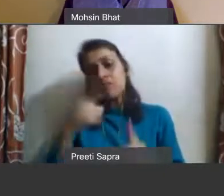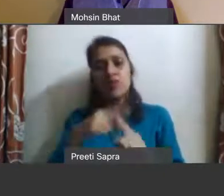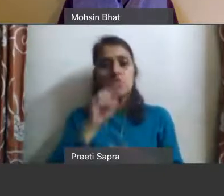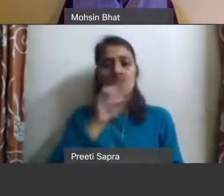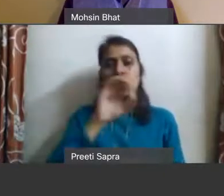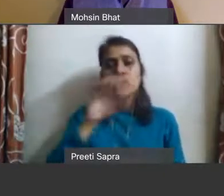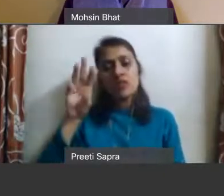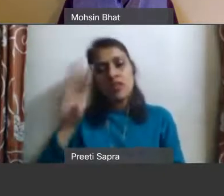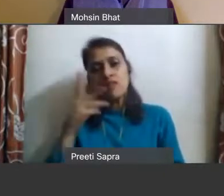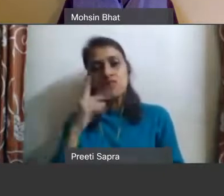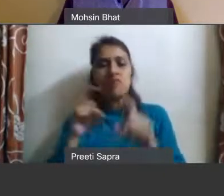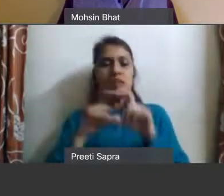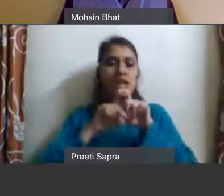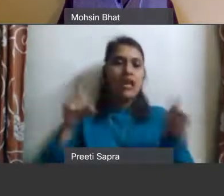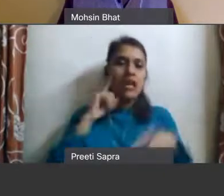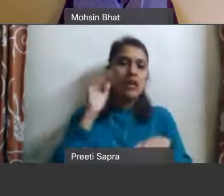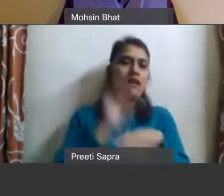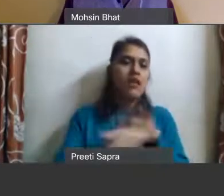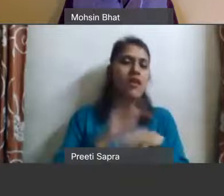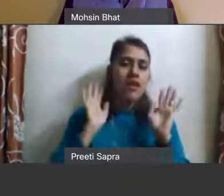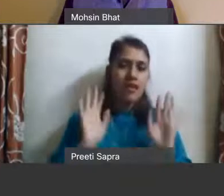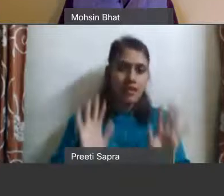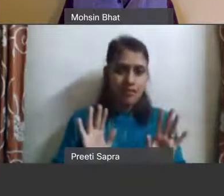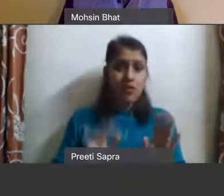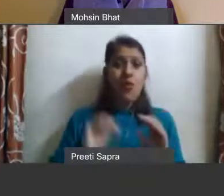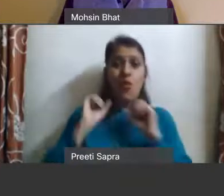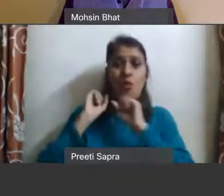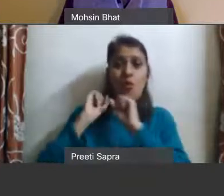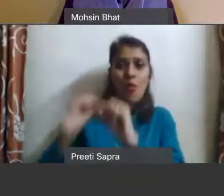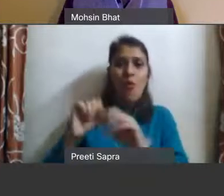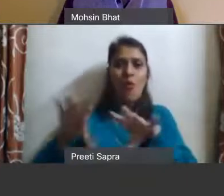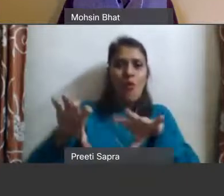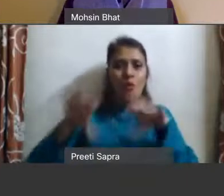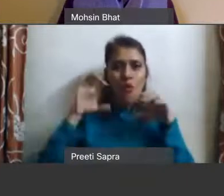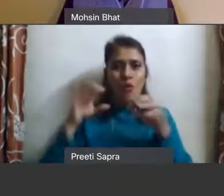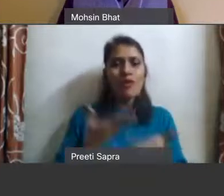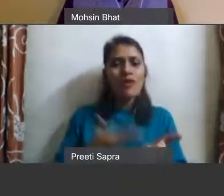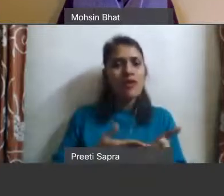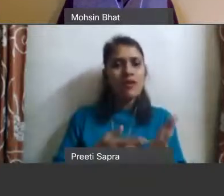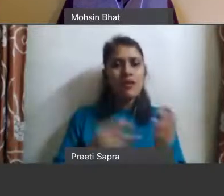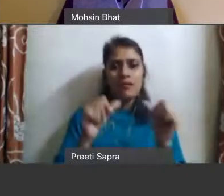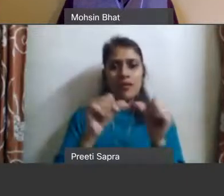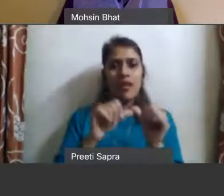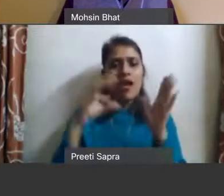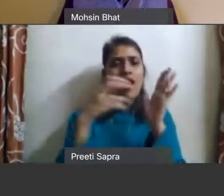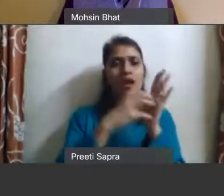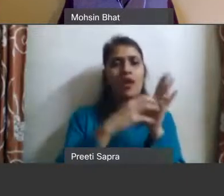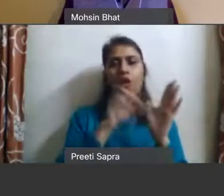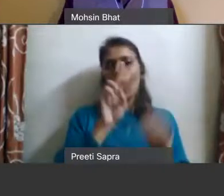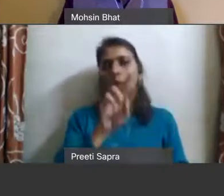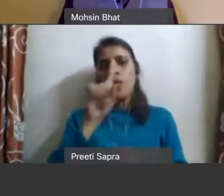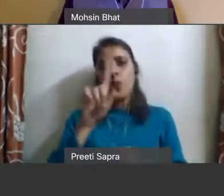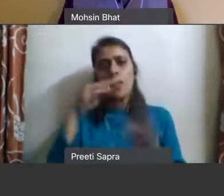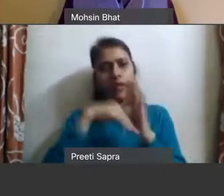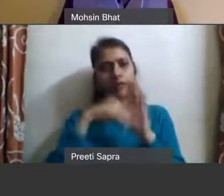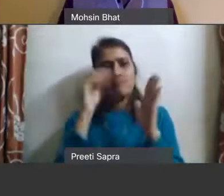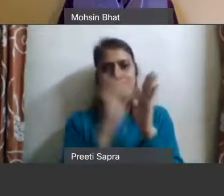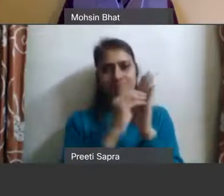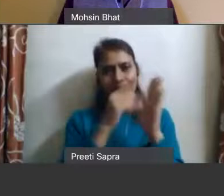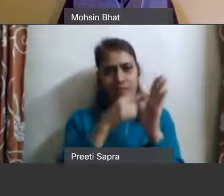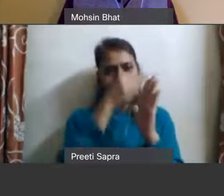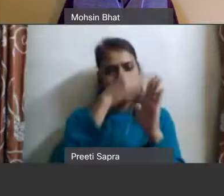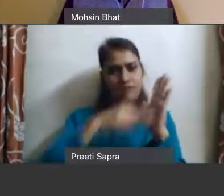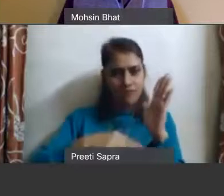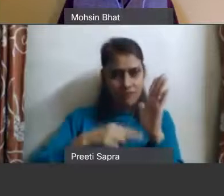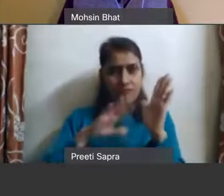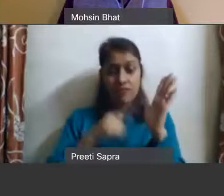think about implications for our own constitutional scheme. Article 21, in any sort of fair reading,